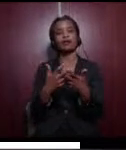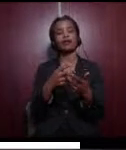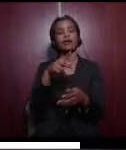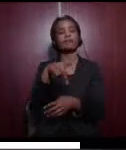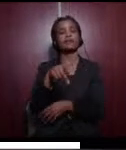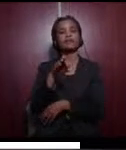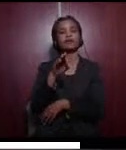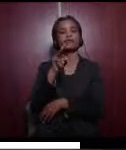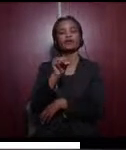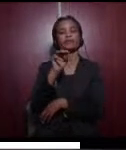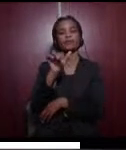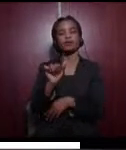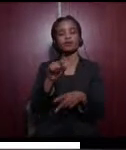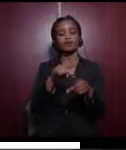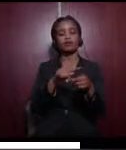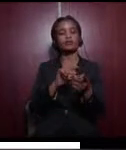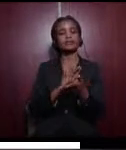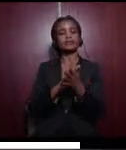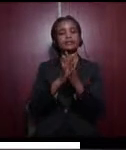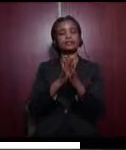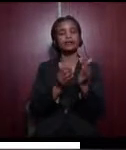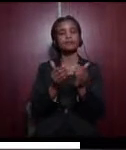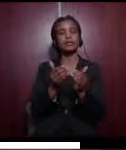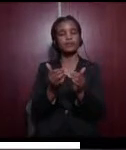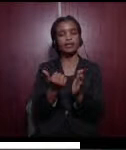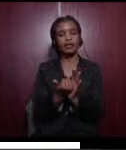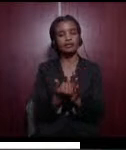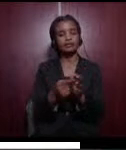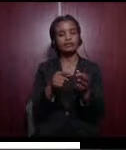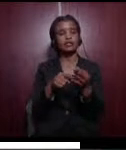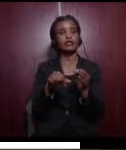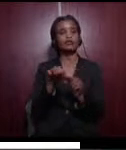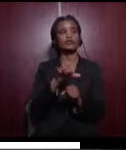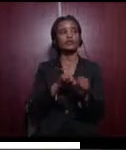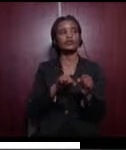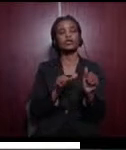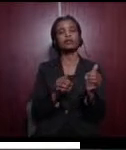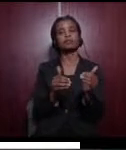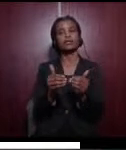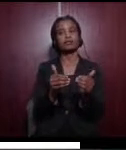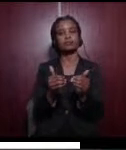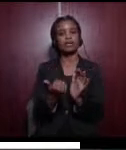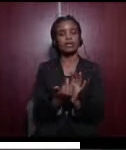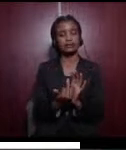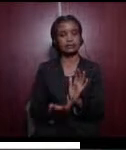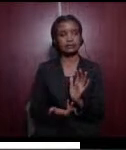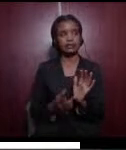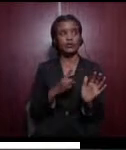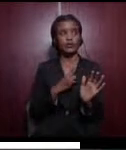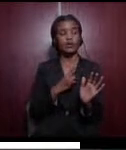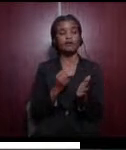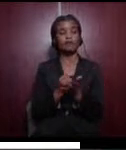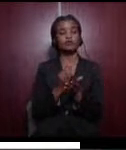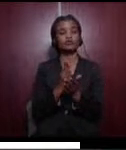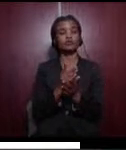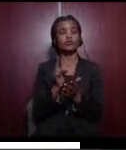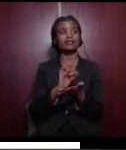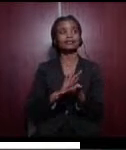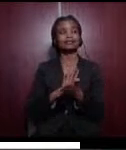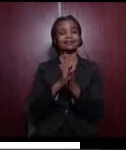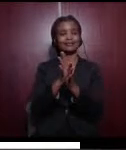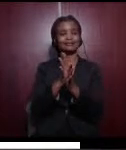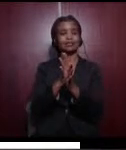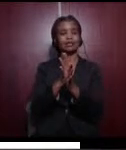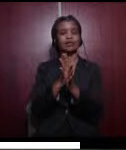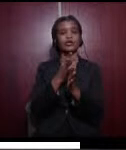Act, Social Assistance Act, so that also it can also cater for the issues of disaster risk mitigation.